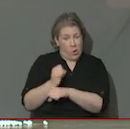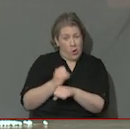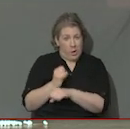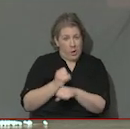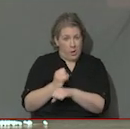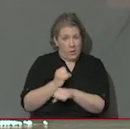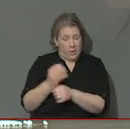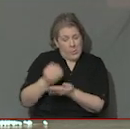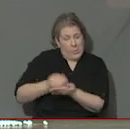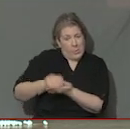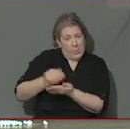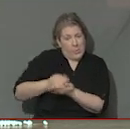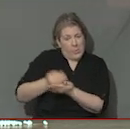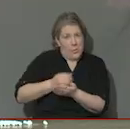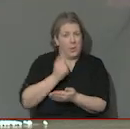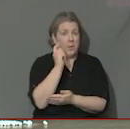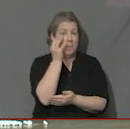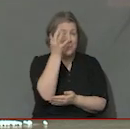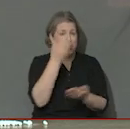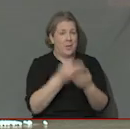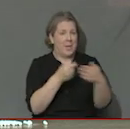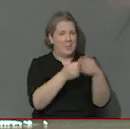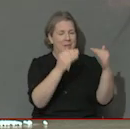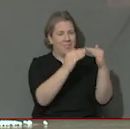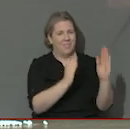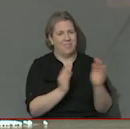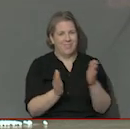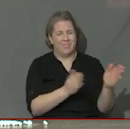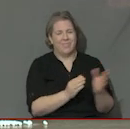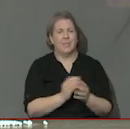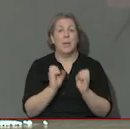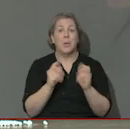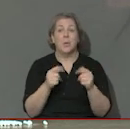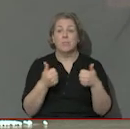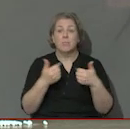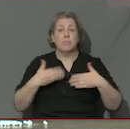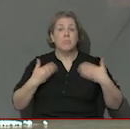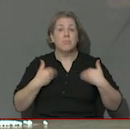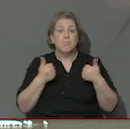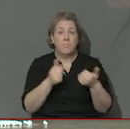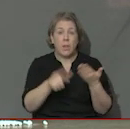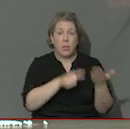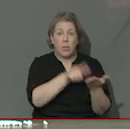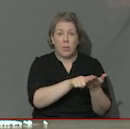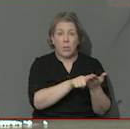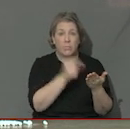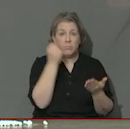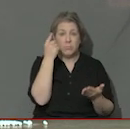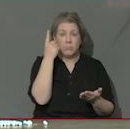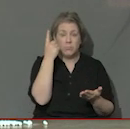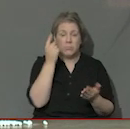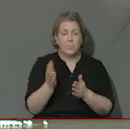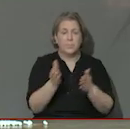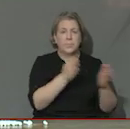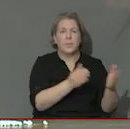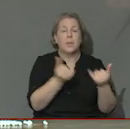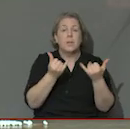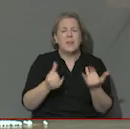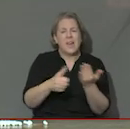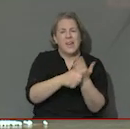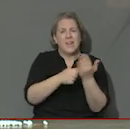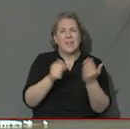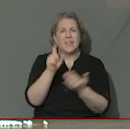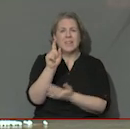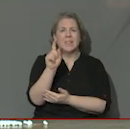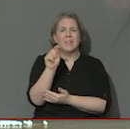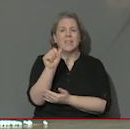that you can afford your home one day. All right. Everybody happy with the loan? Income tax.